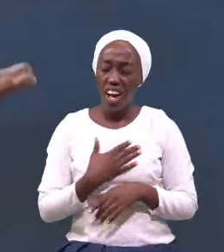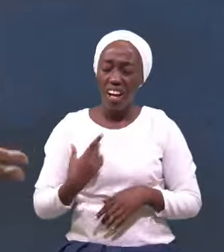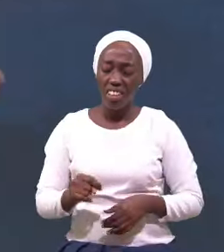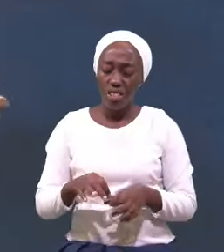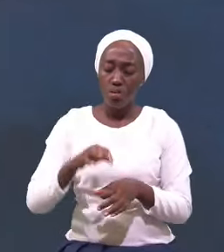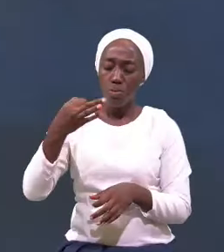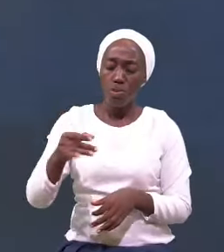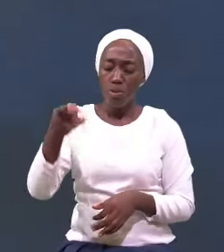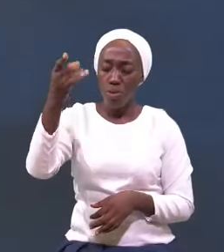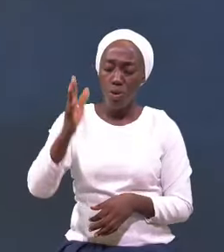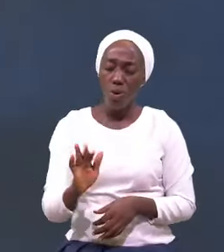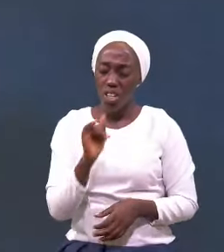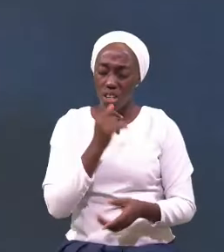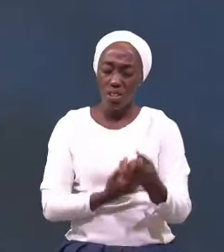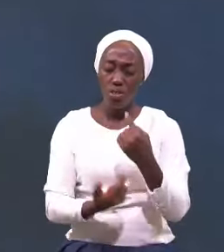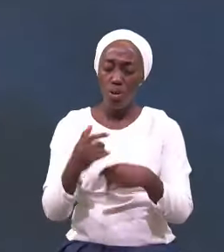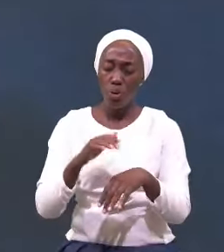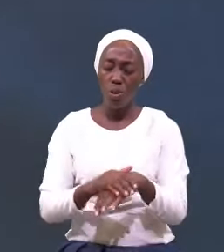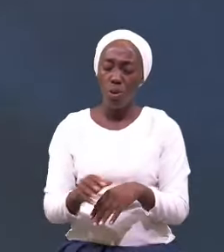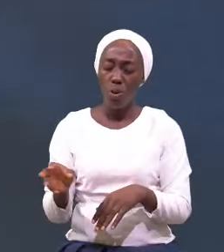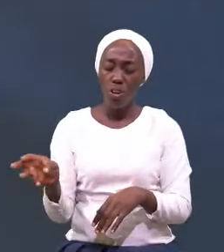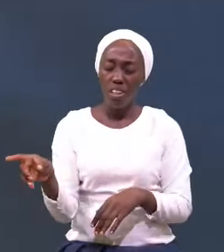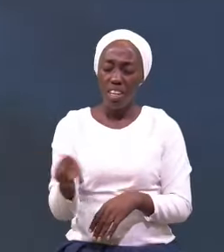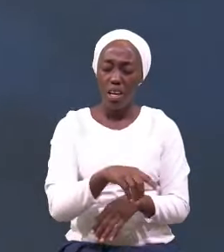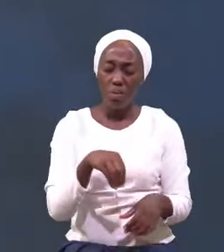upon them in great power.